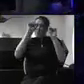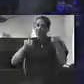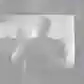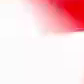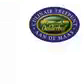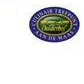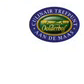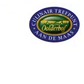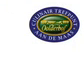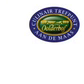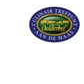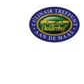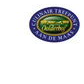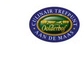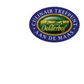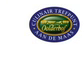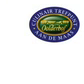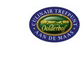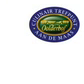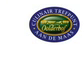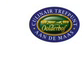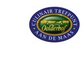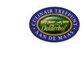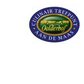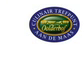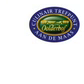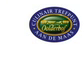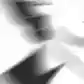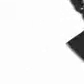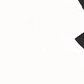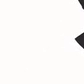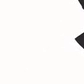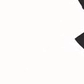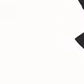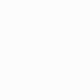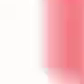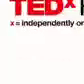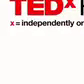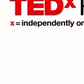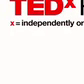Three, two, one, ready.